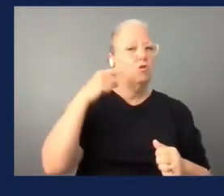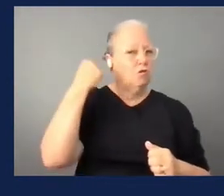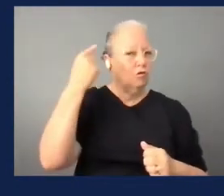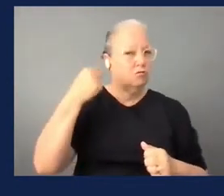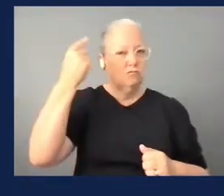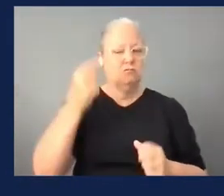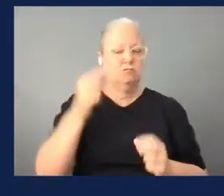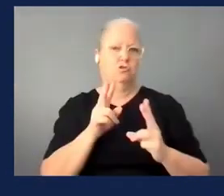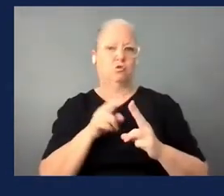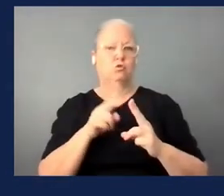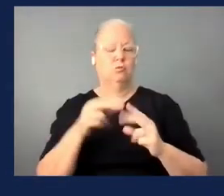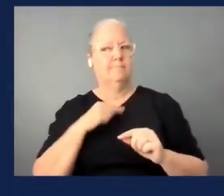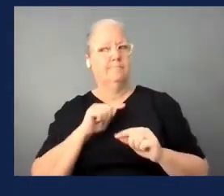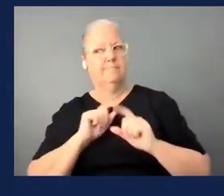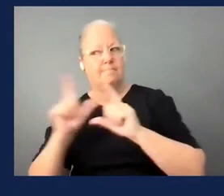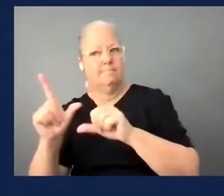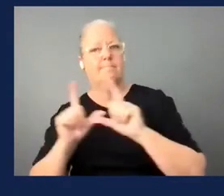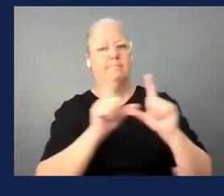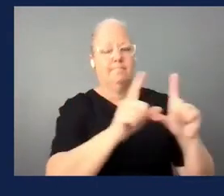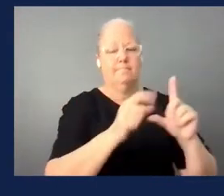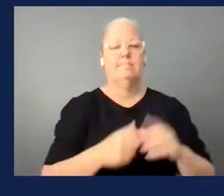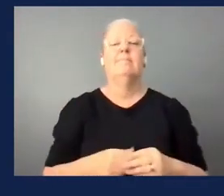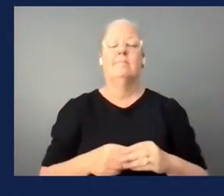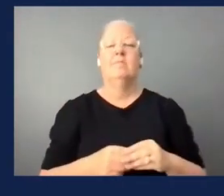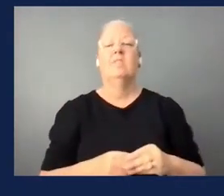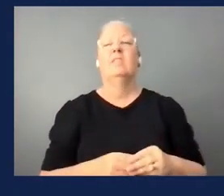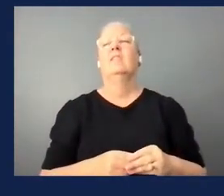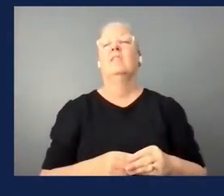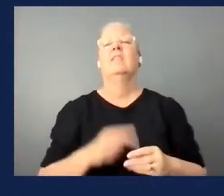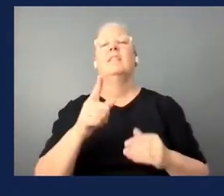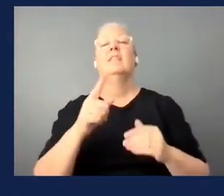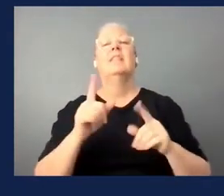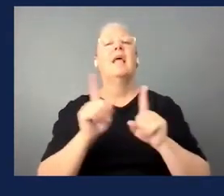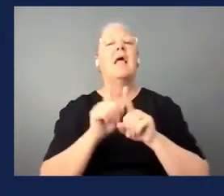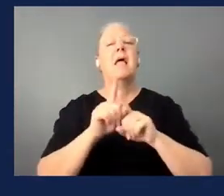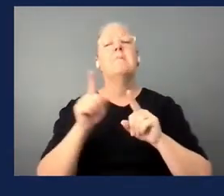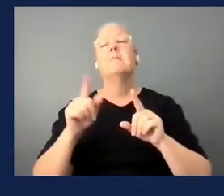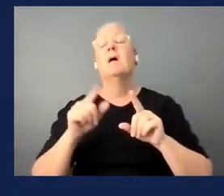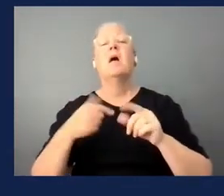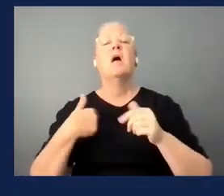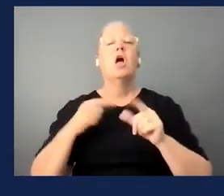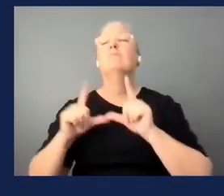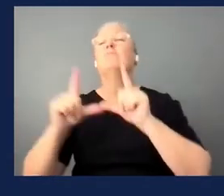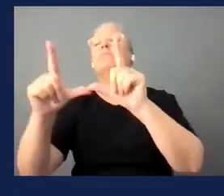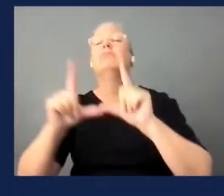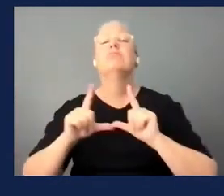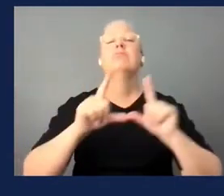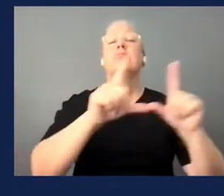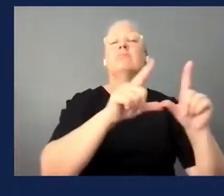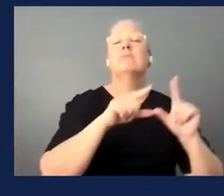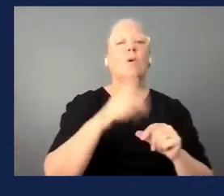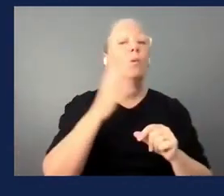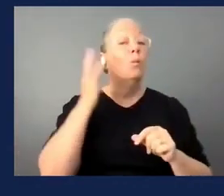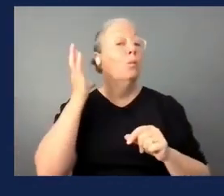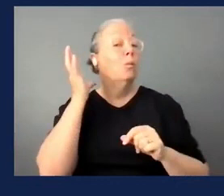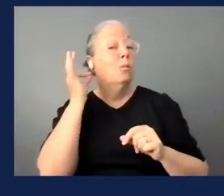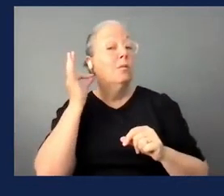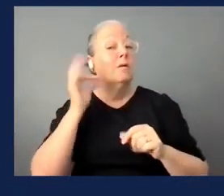Now, the transportation at the Women's World Cup, to get back to on that too, I also have a good story,